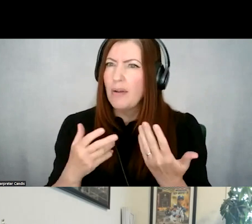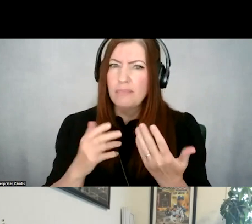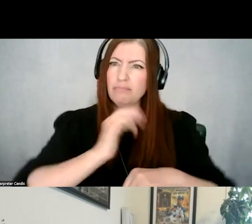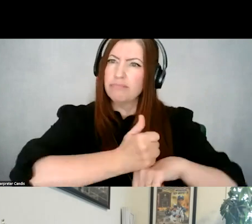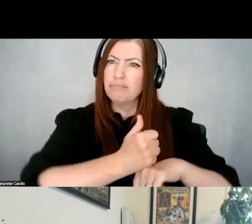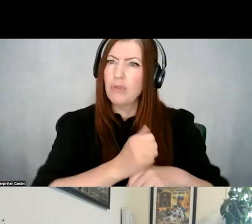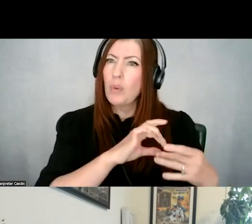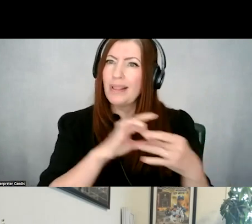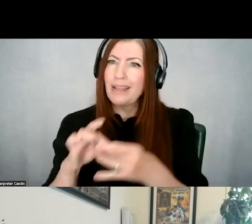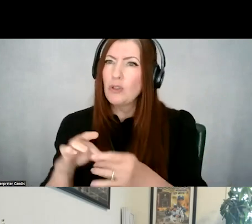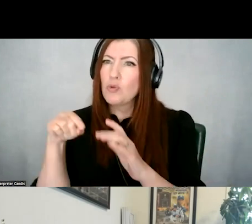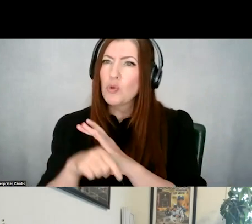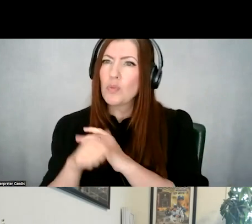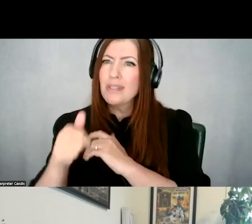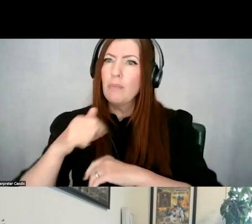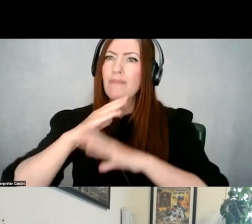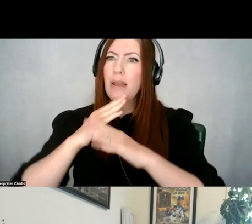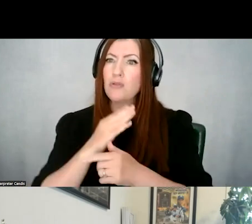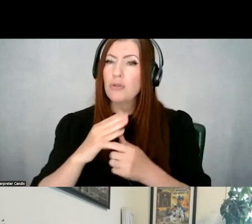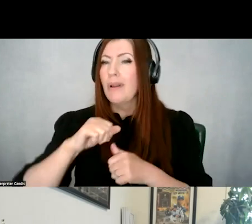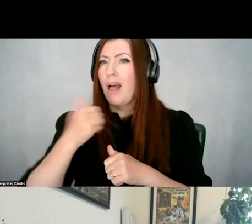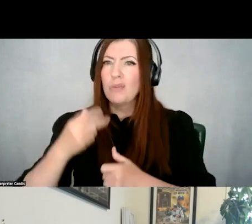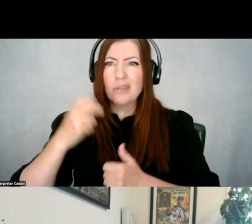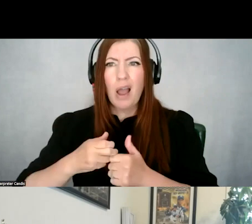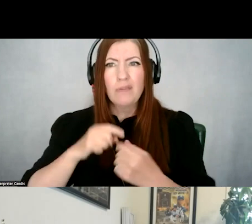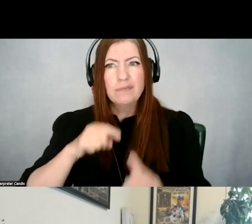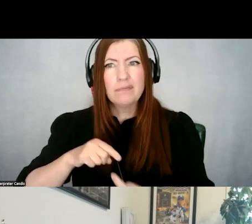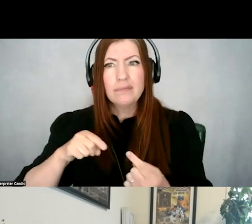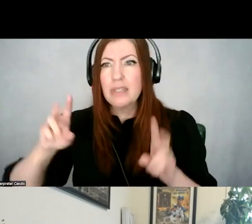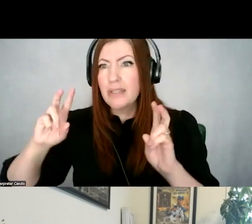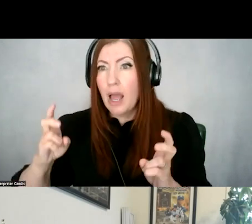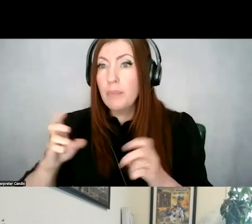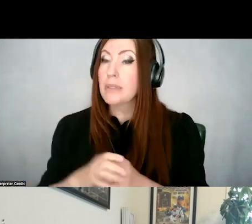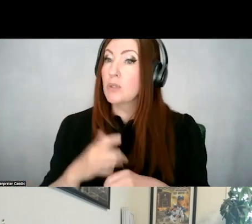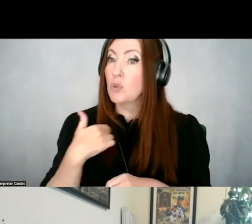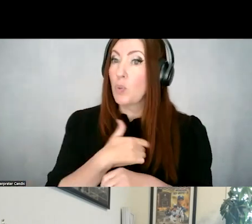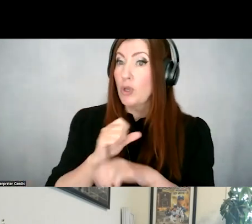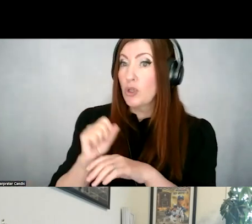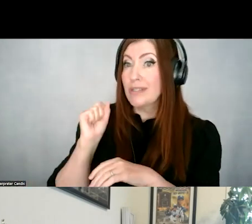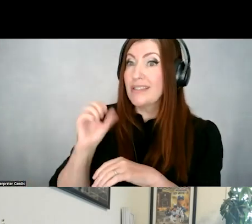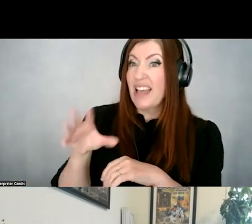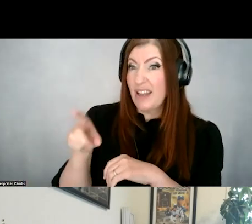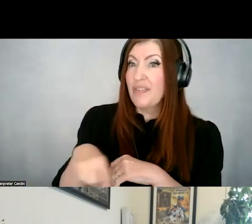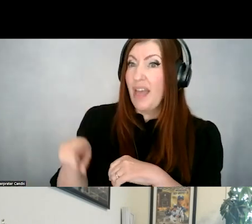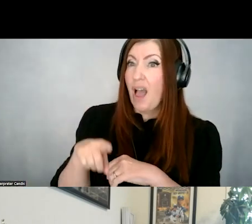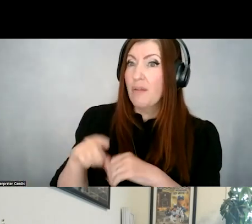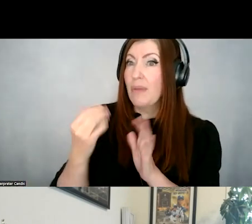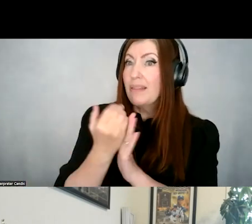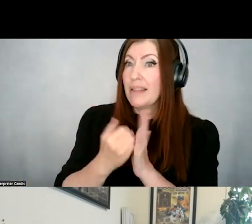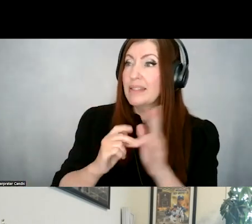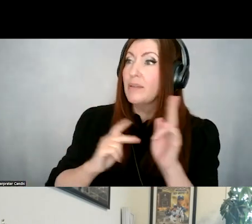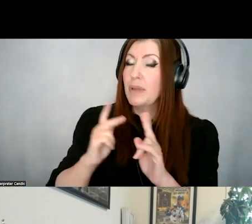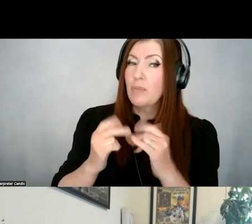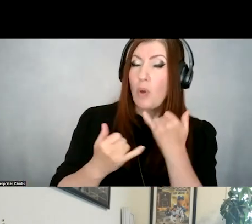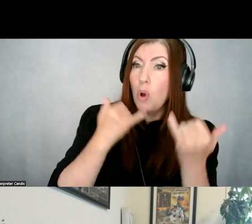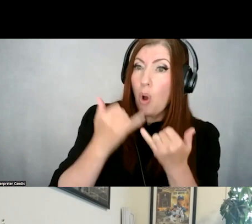suicide prevention, around other difficult topics, we might send them the list of what people called in or